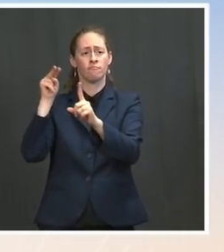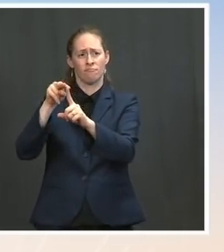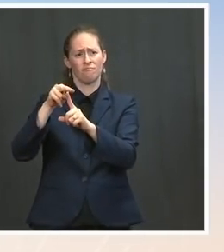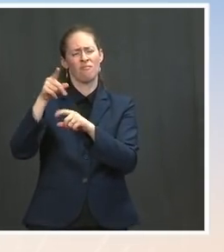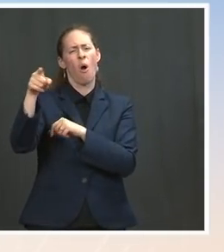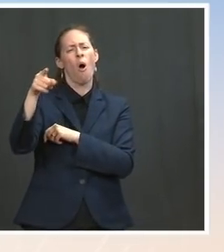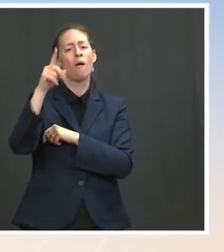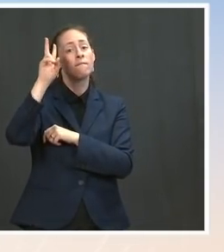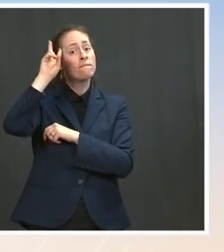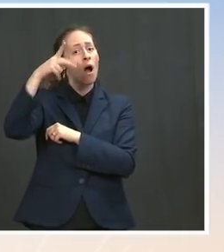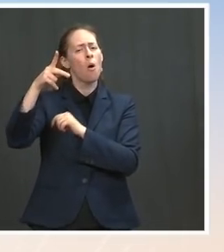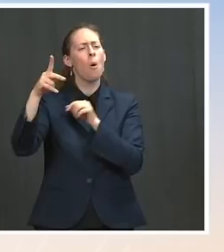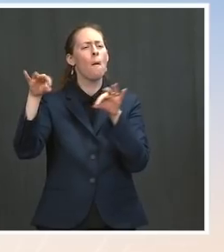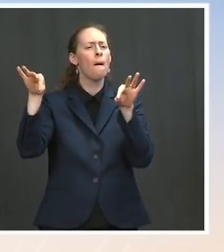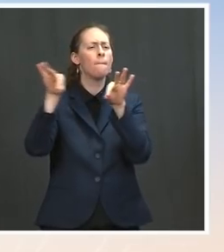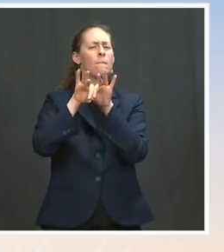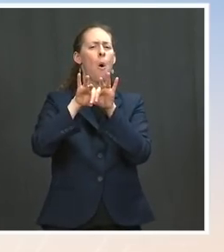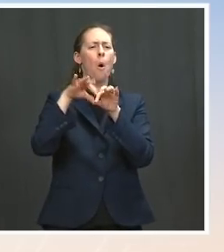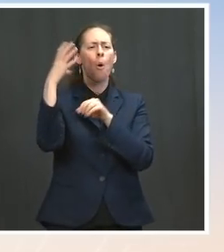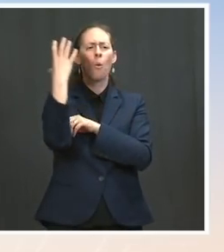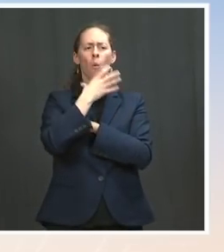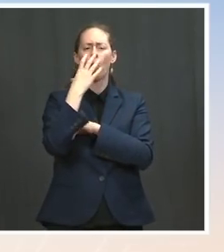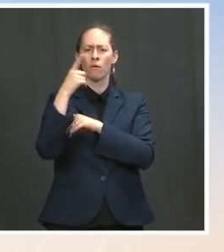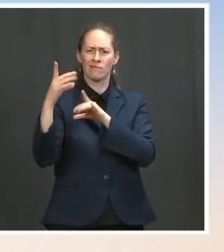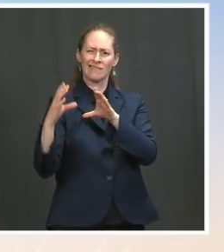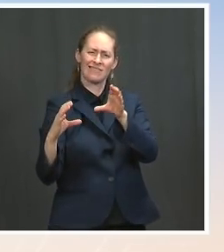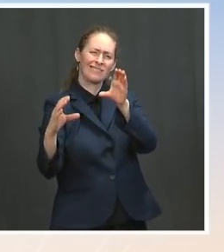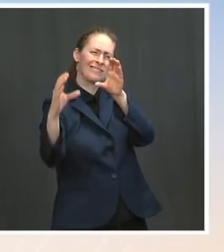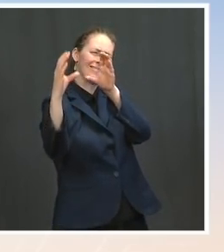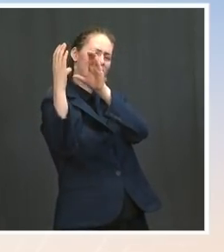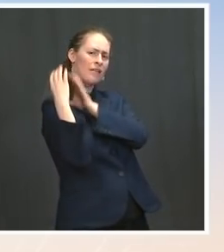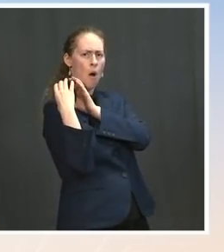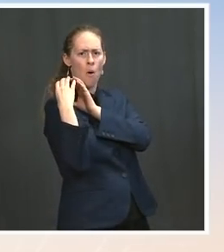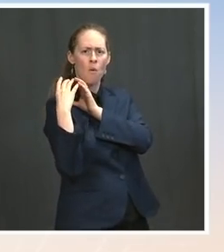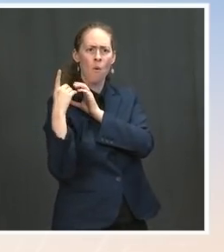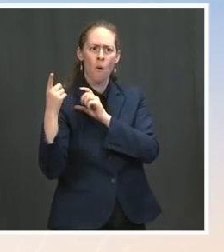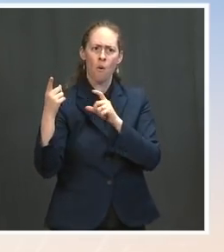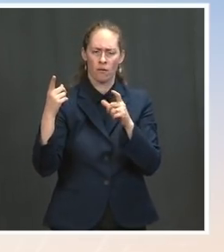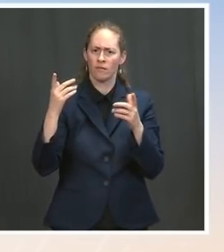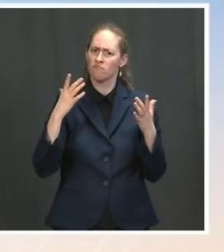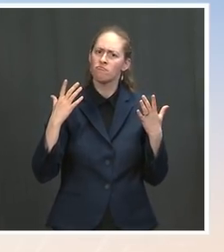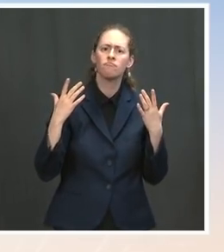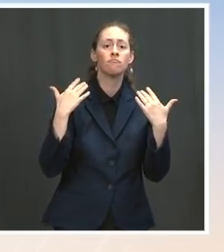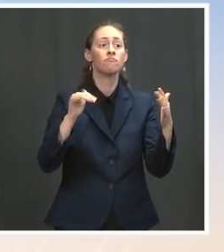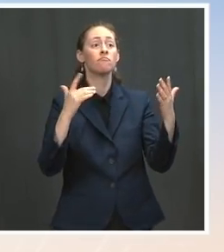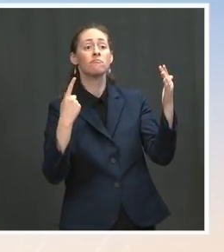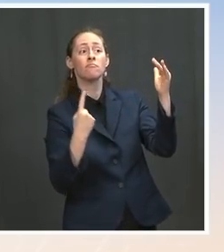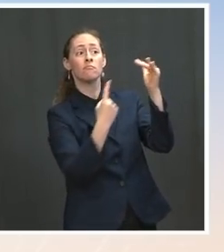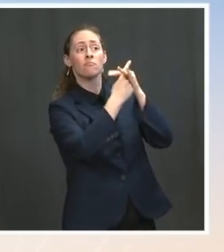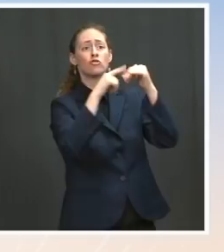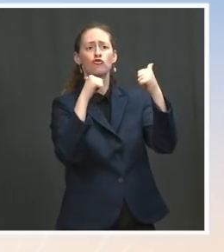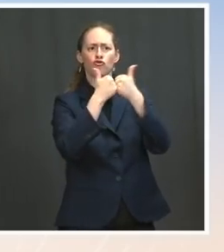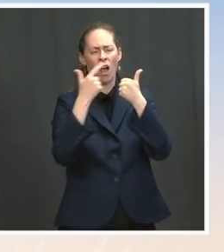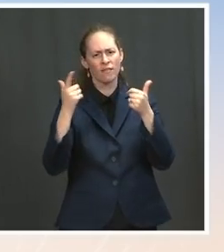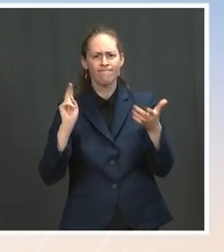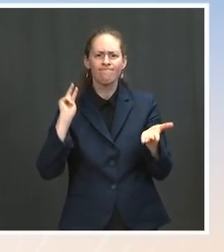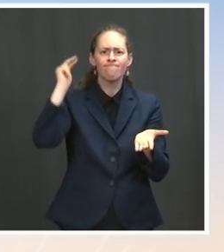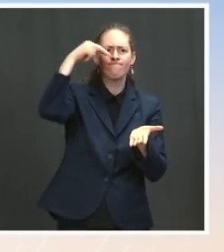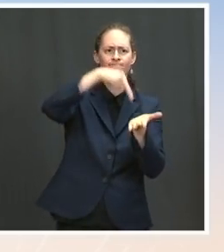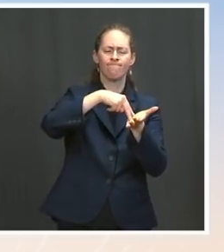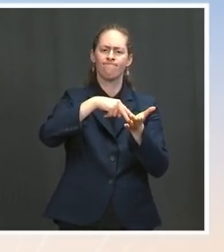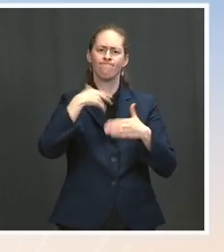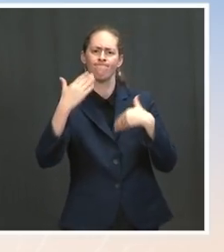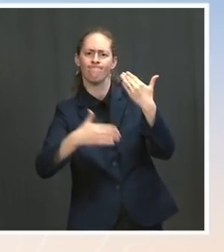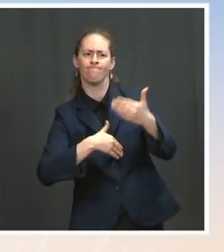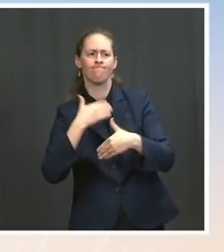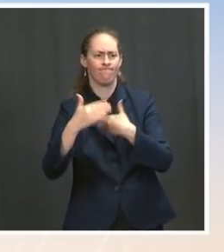on challenging and hard initiatives. That's the role of the modern day vice president. She actually asked to run